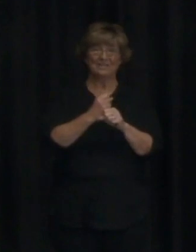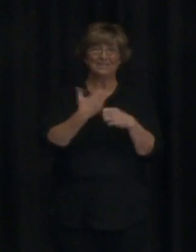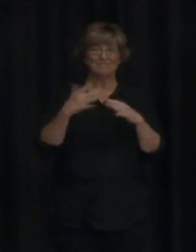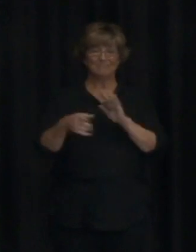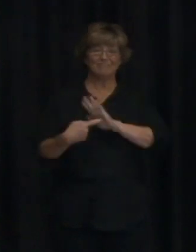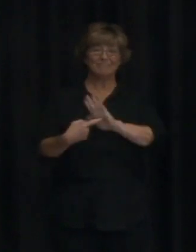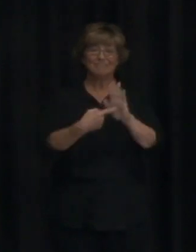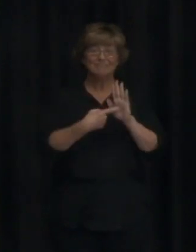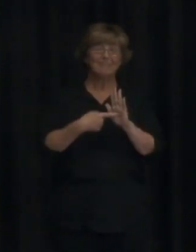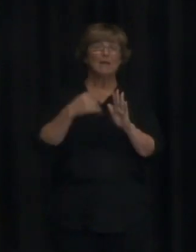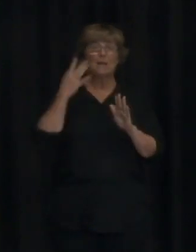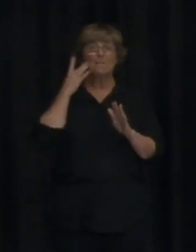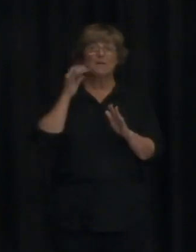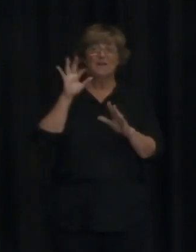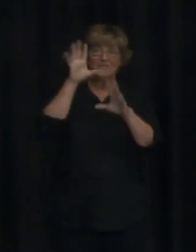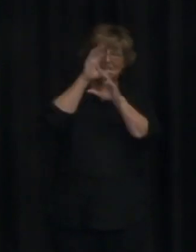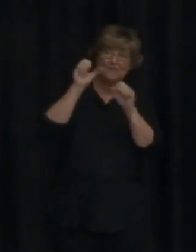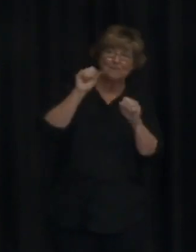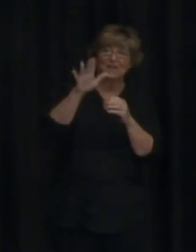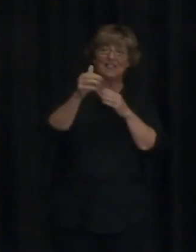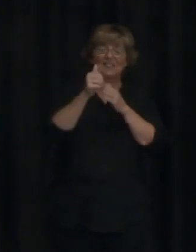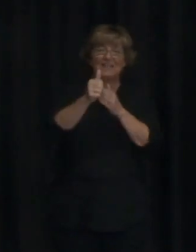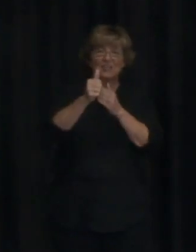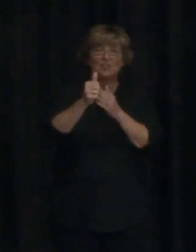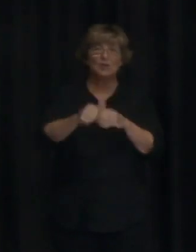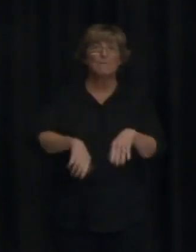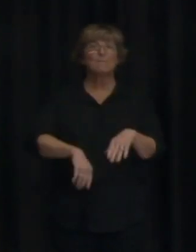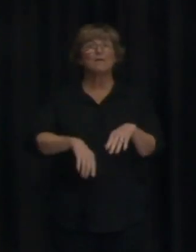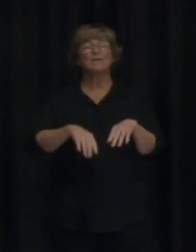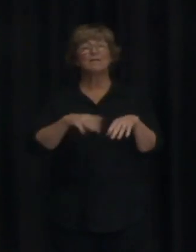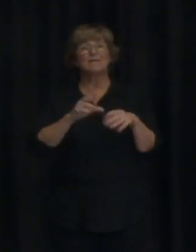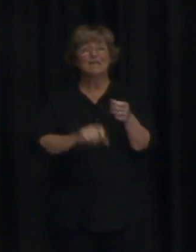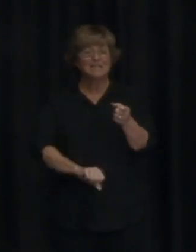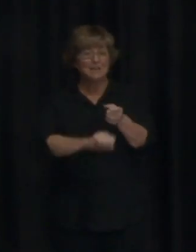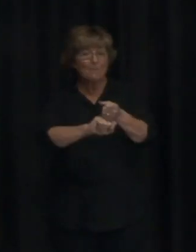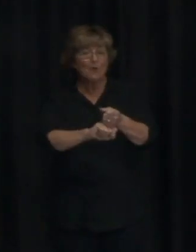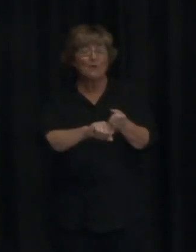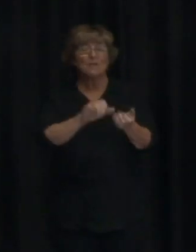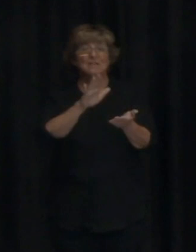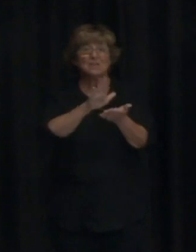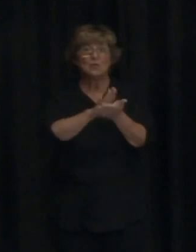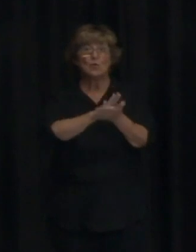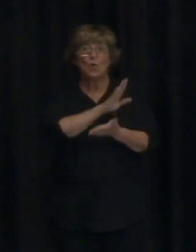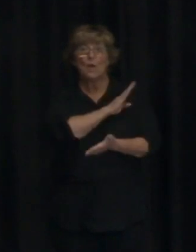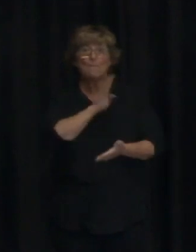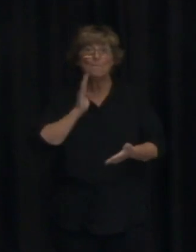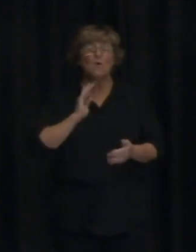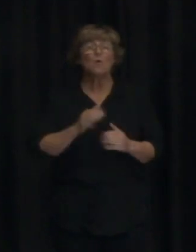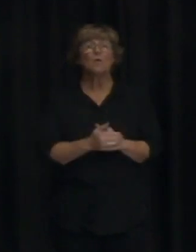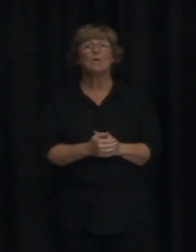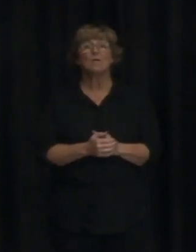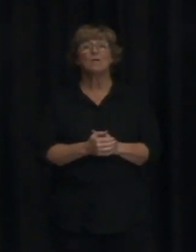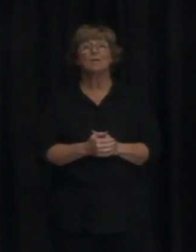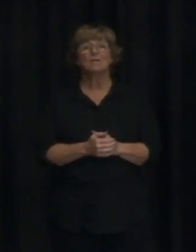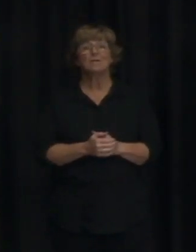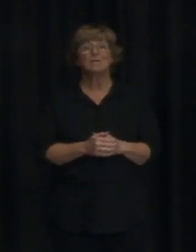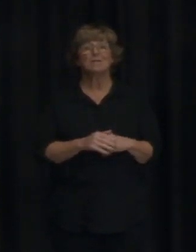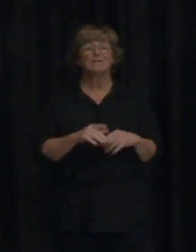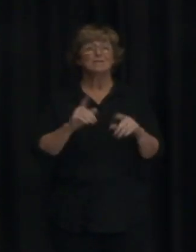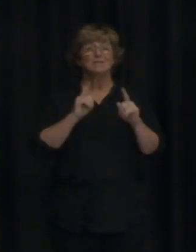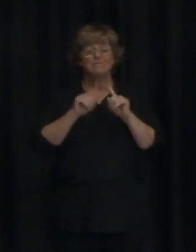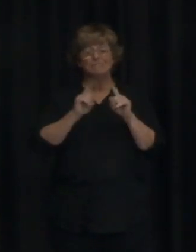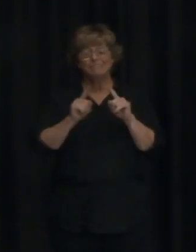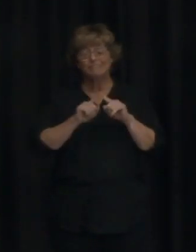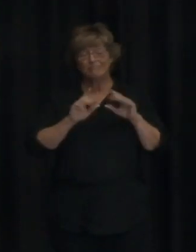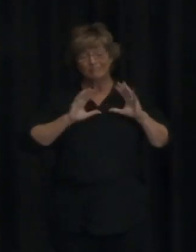demonstrably because of the superintendent's leadership, the incredible support of the school board, the paraprofessionals, the classified